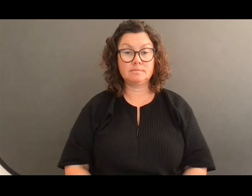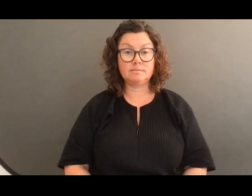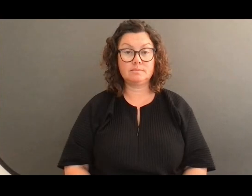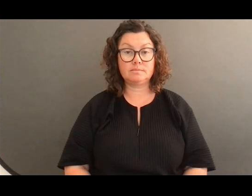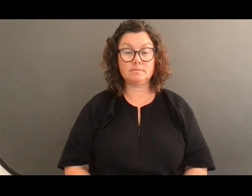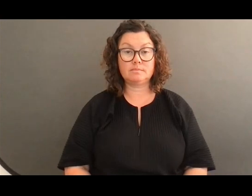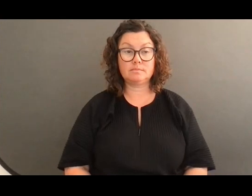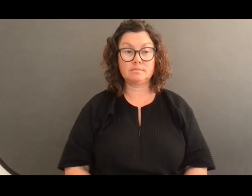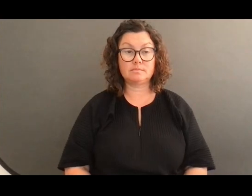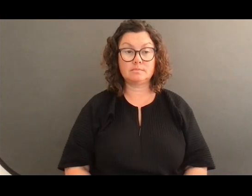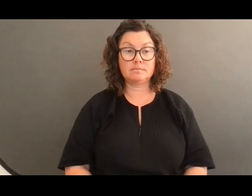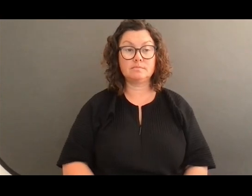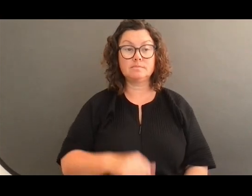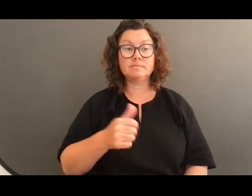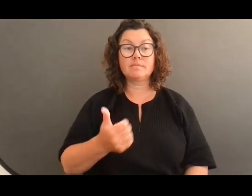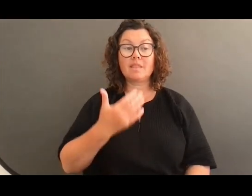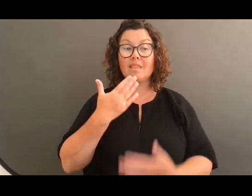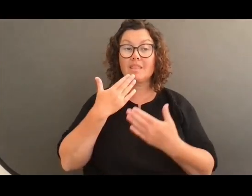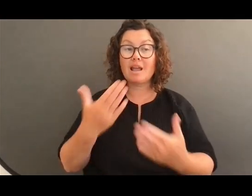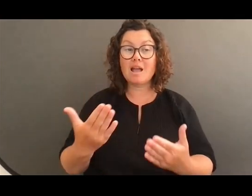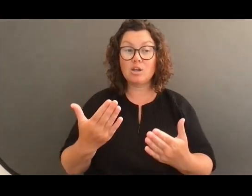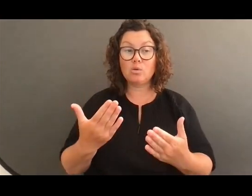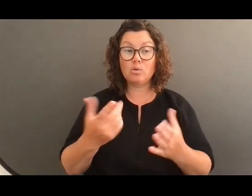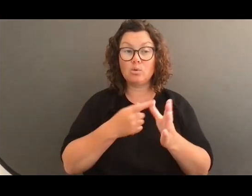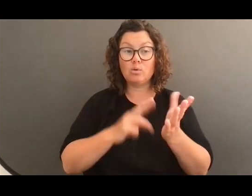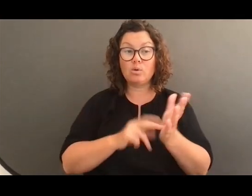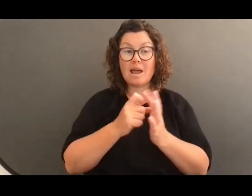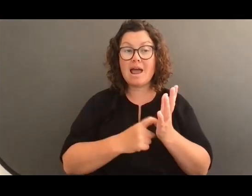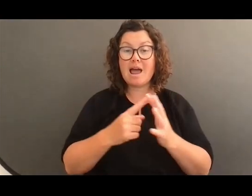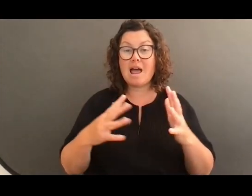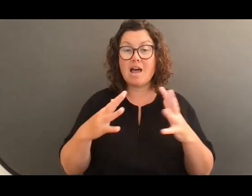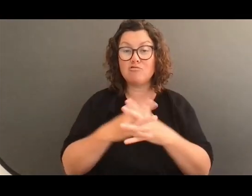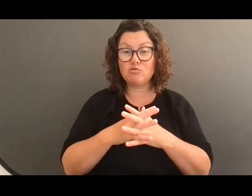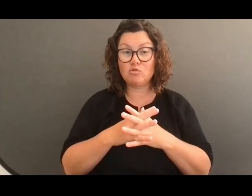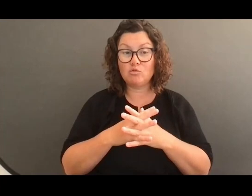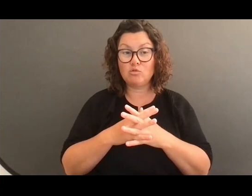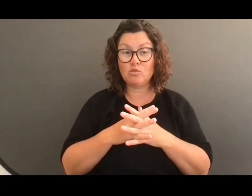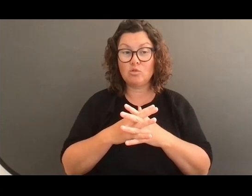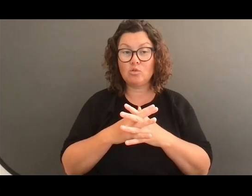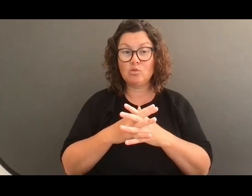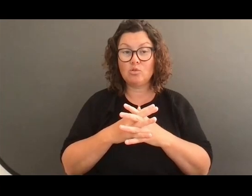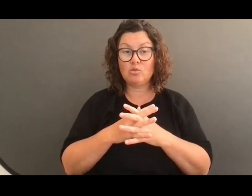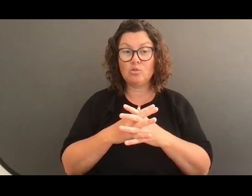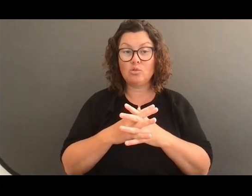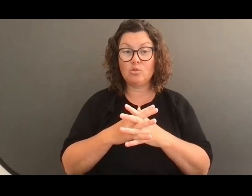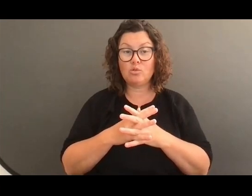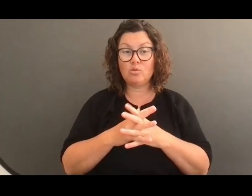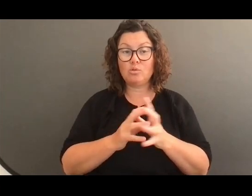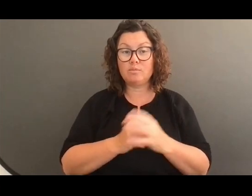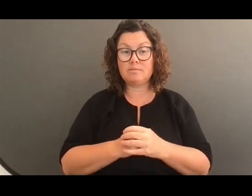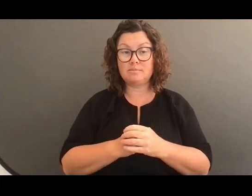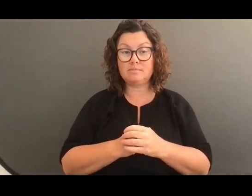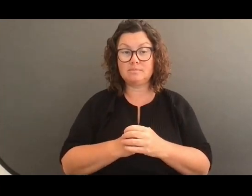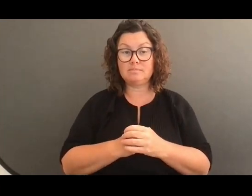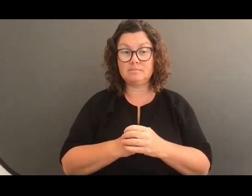Thank you so much, Andrew. You will never tell me a story over a dinner table again because I convinced you to come and do that. But just